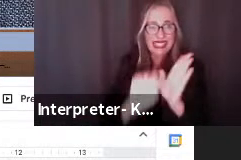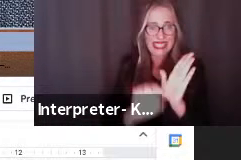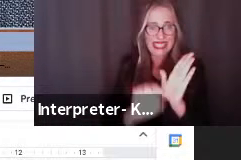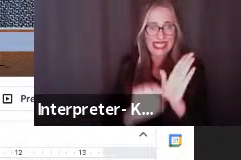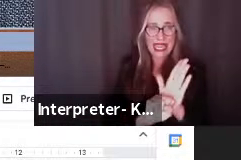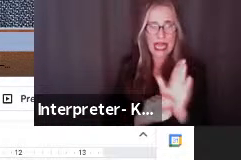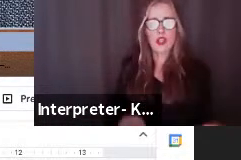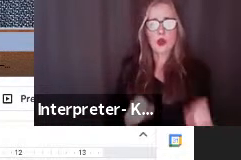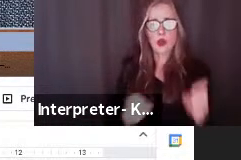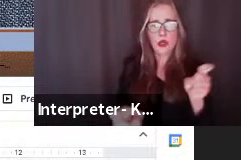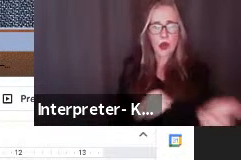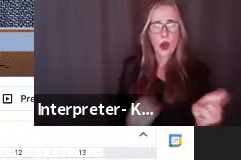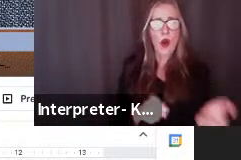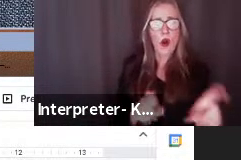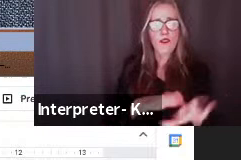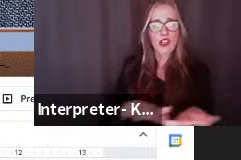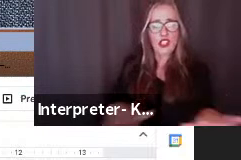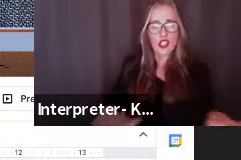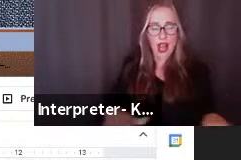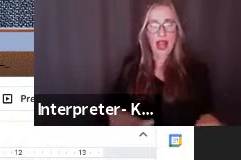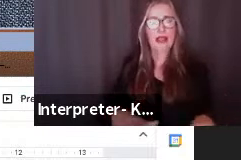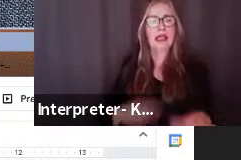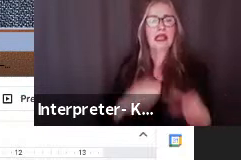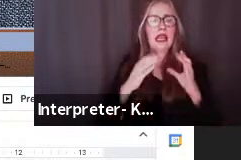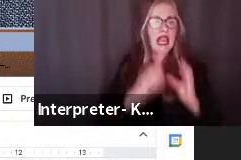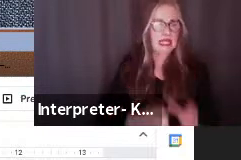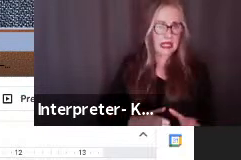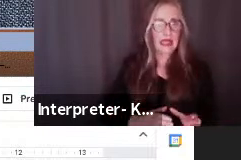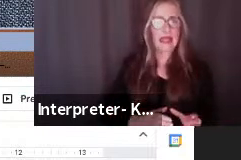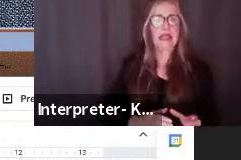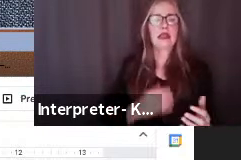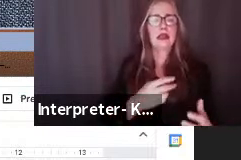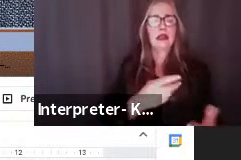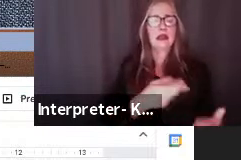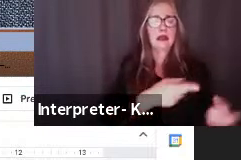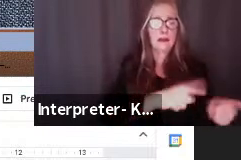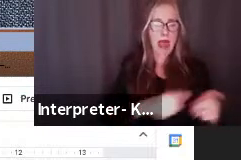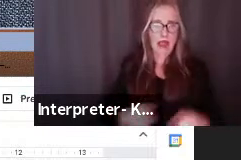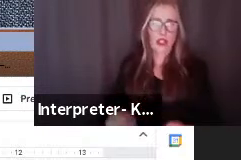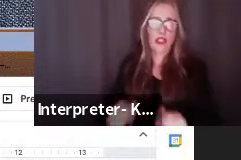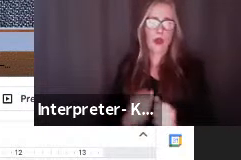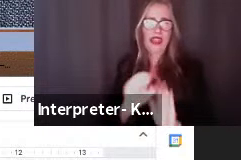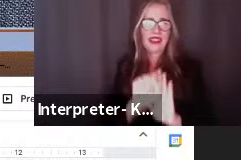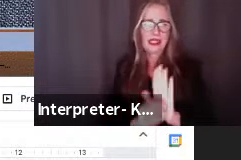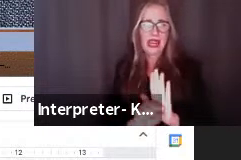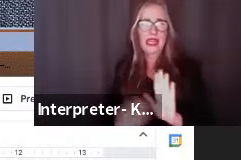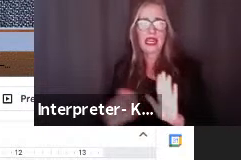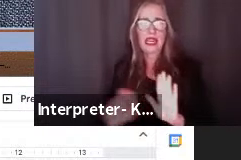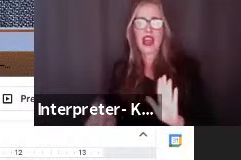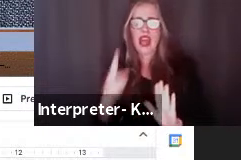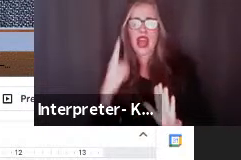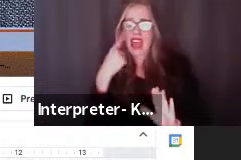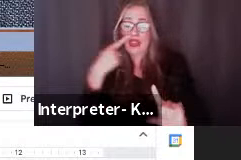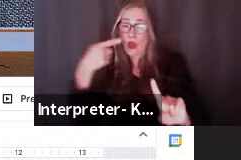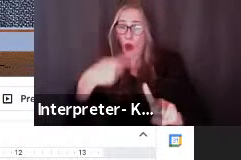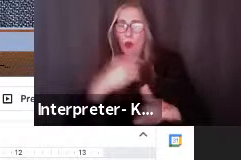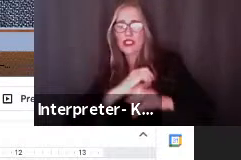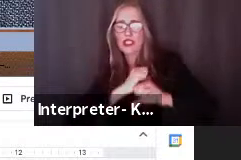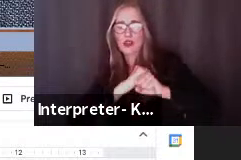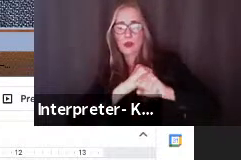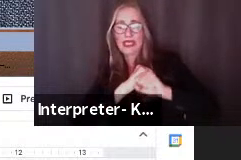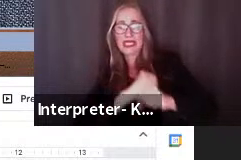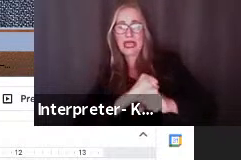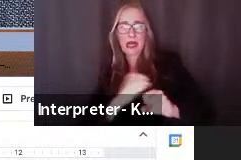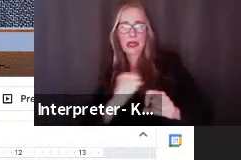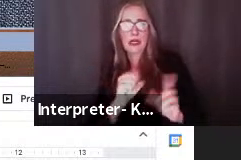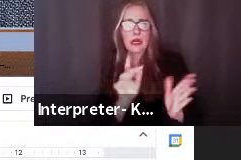over child matters citizen child matters of their state for the the protection of abused neglected kids concurrently